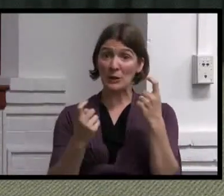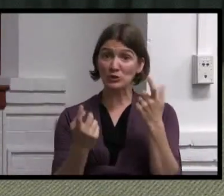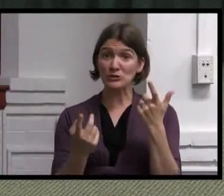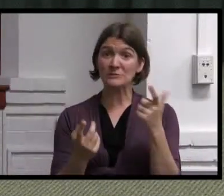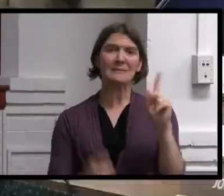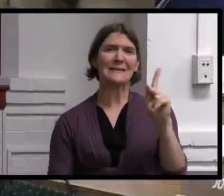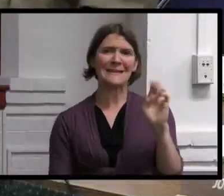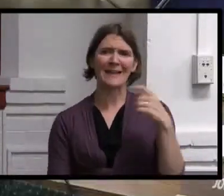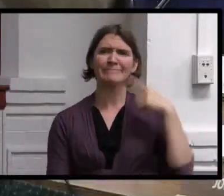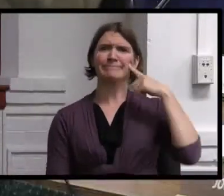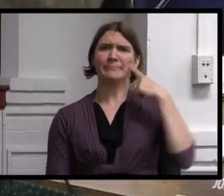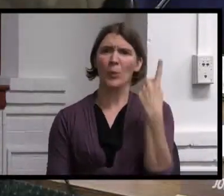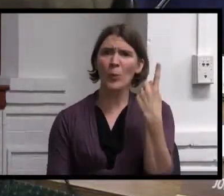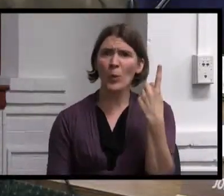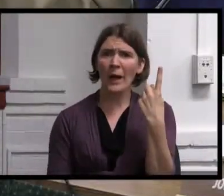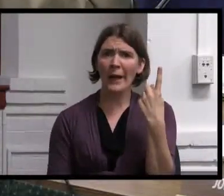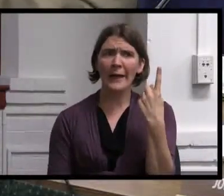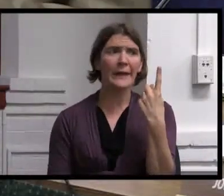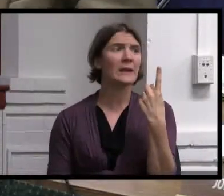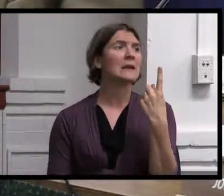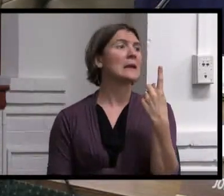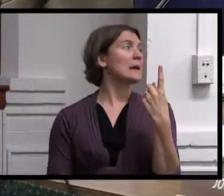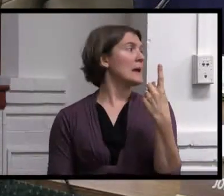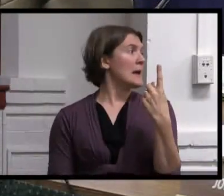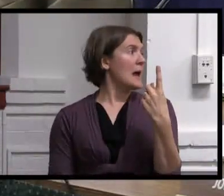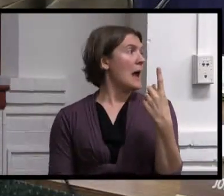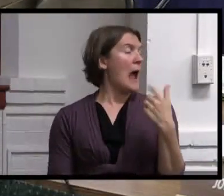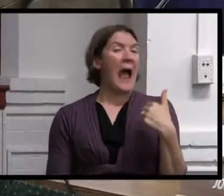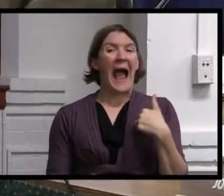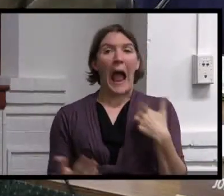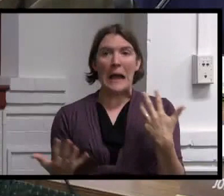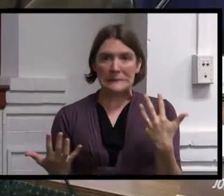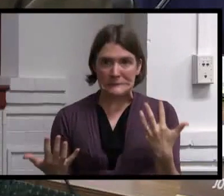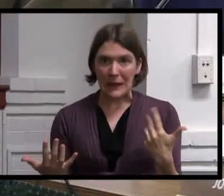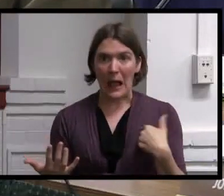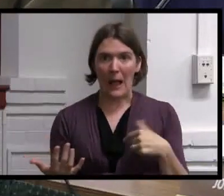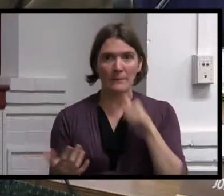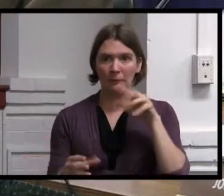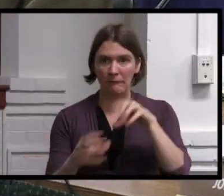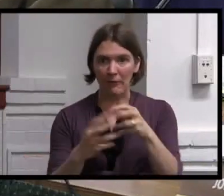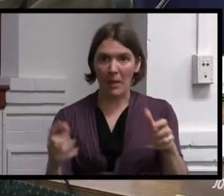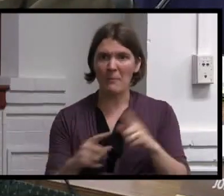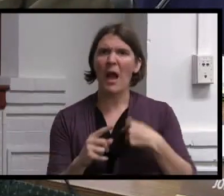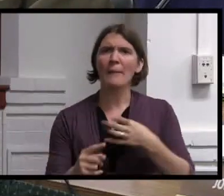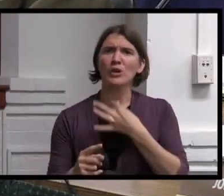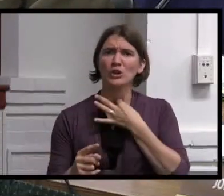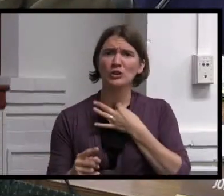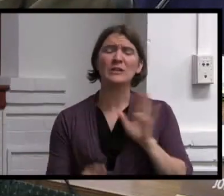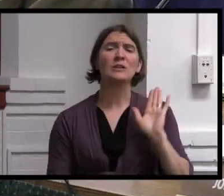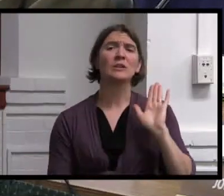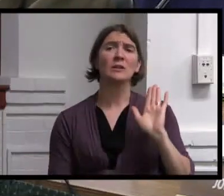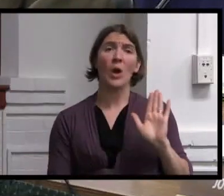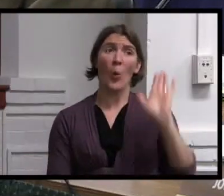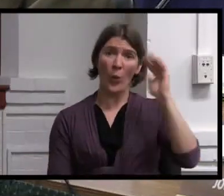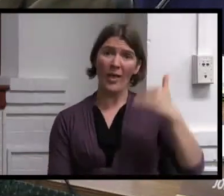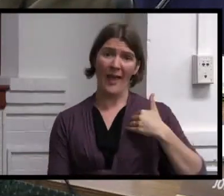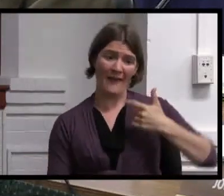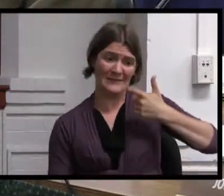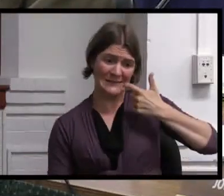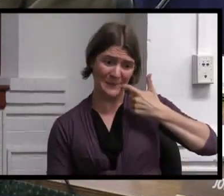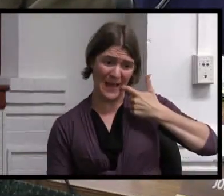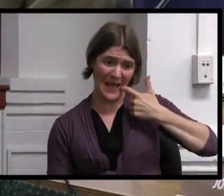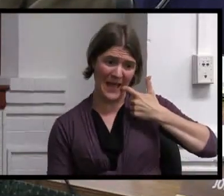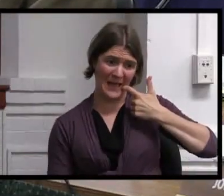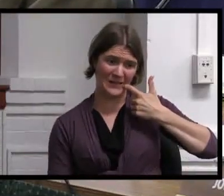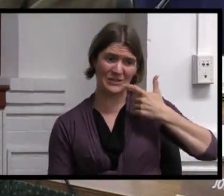question. And I know they're really smart people, so I feel dumb even asking this question. Ask away. But they're going to have to move dispatch. Yes. So is there like a